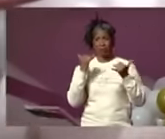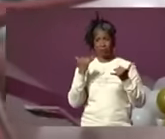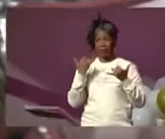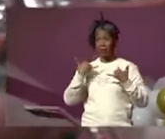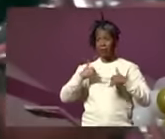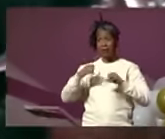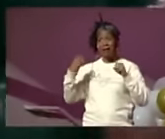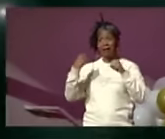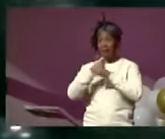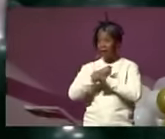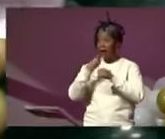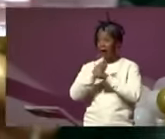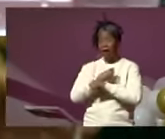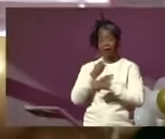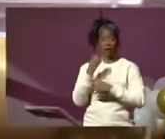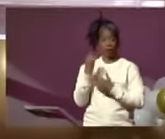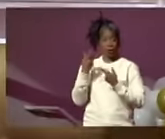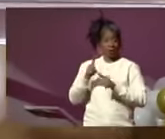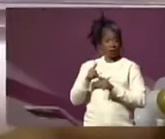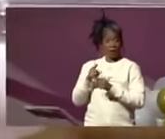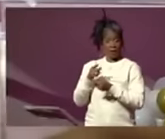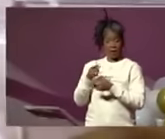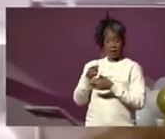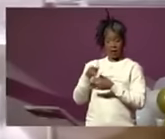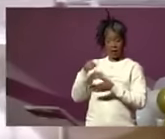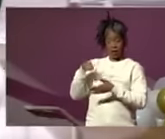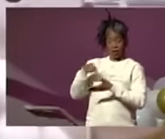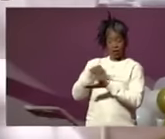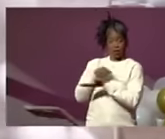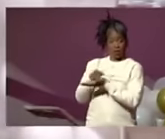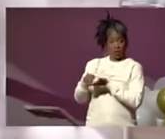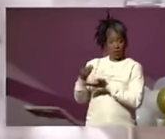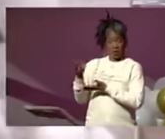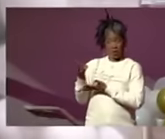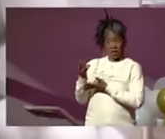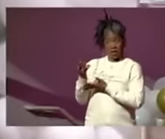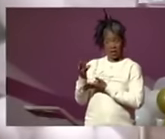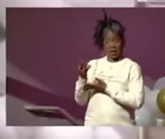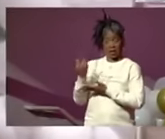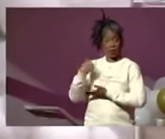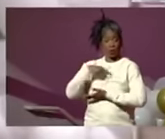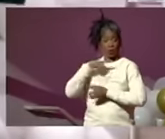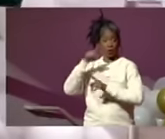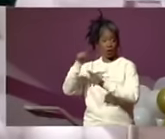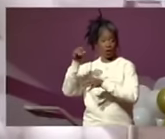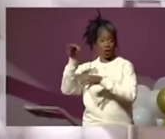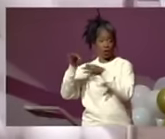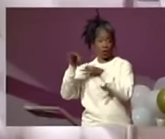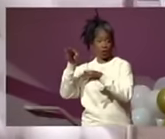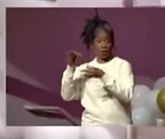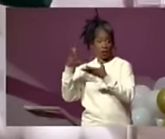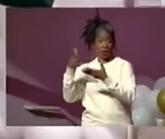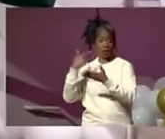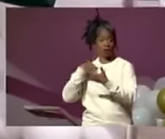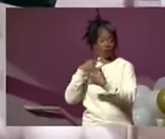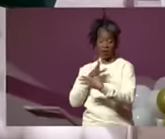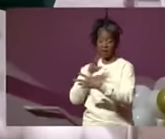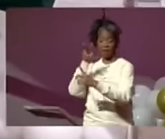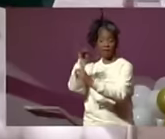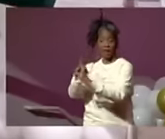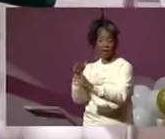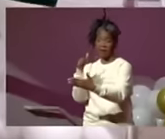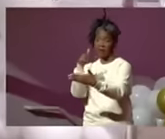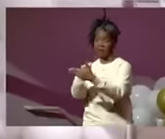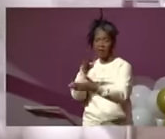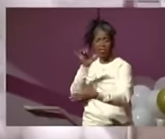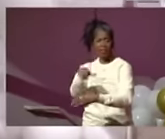fight. And so Wednesday is our court hearing for the injunction we filed.